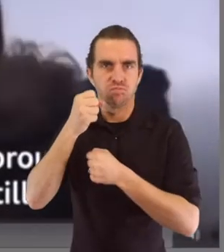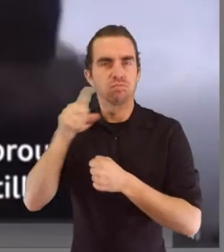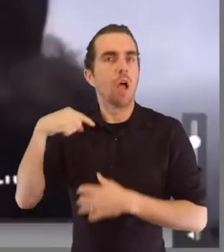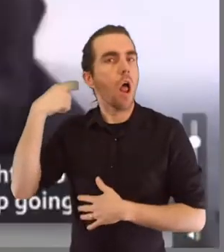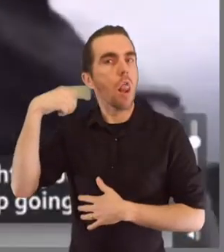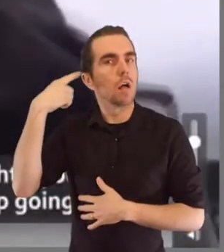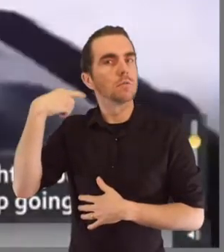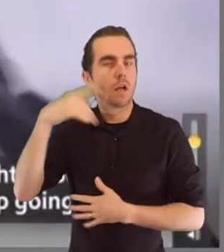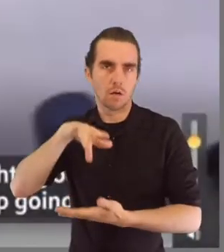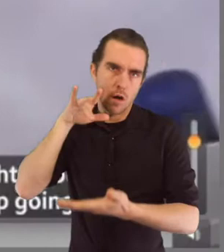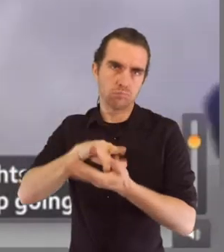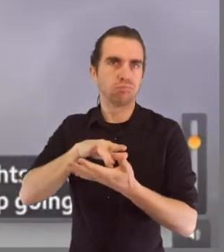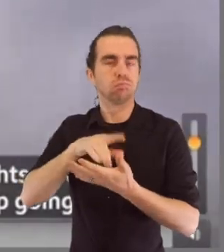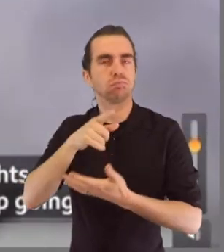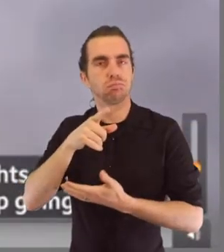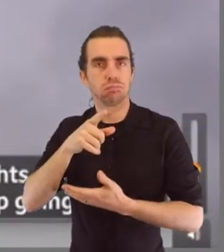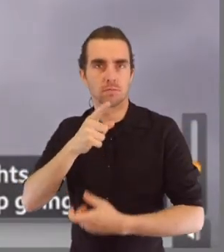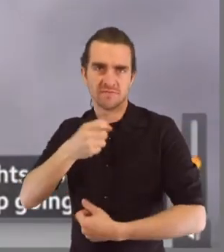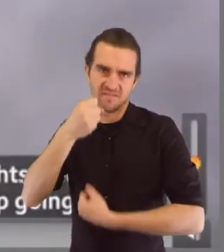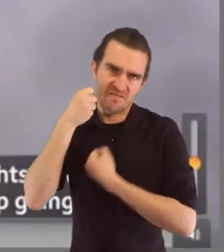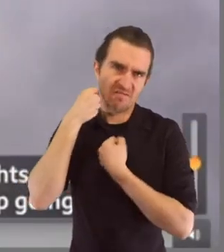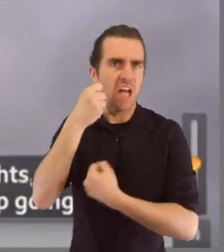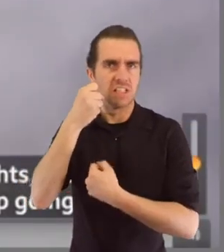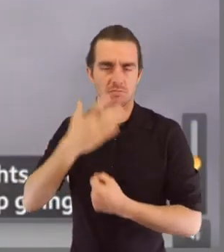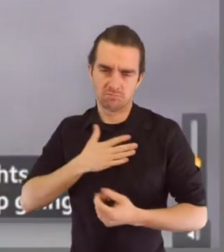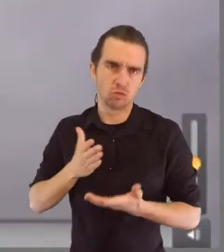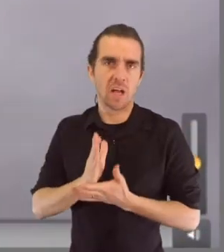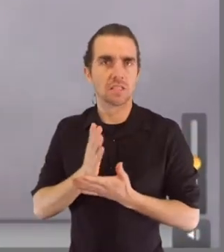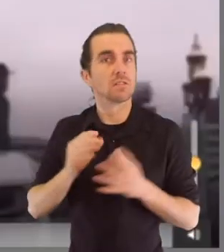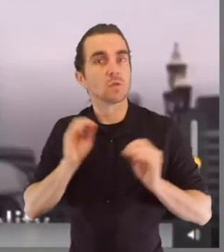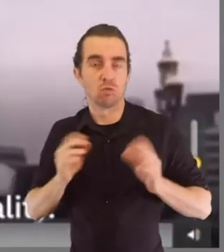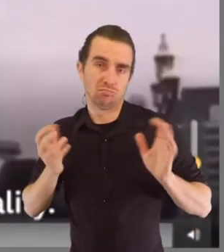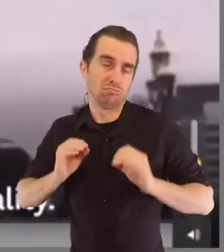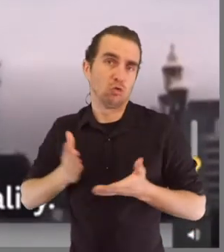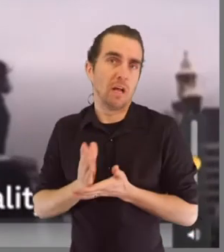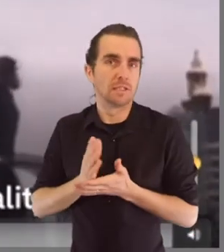unless you fight for your rights, you lose them. You've got to keep going.